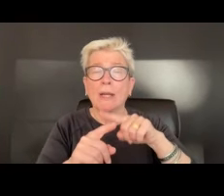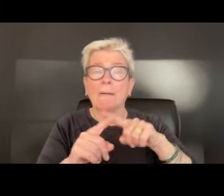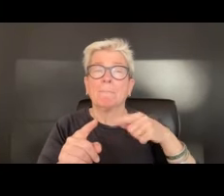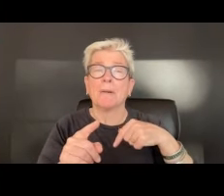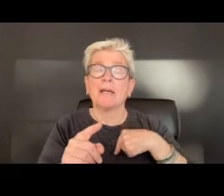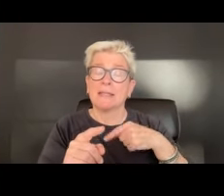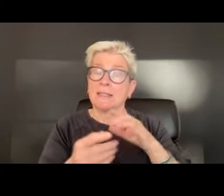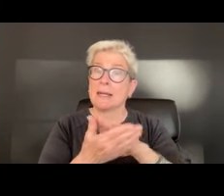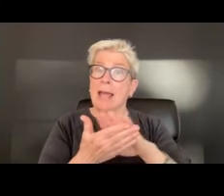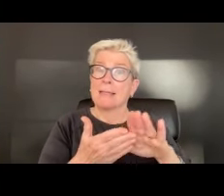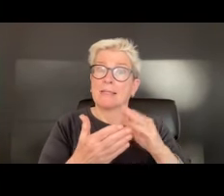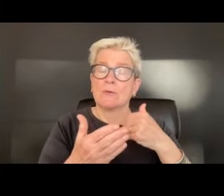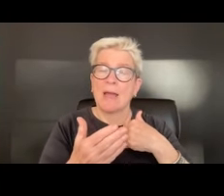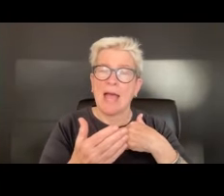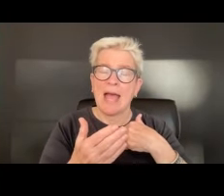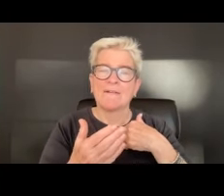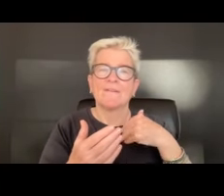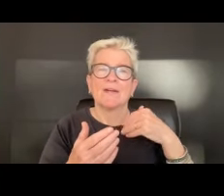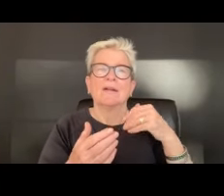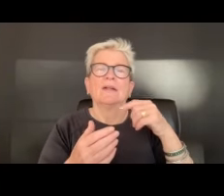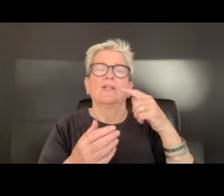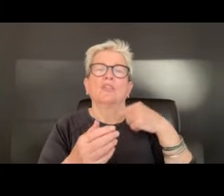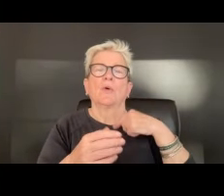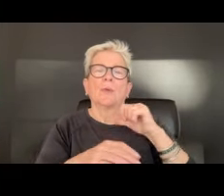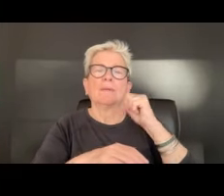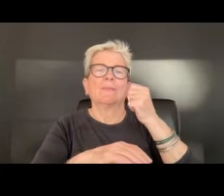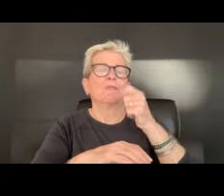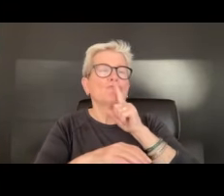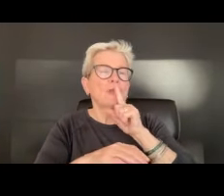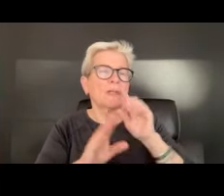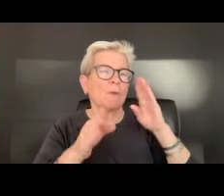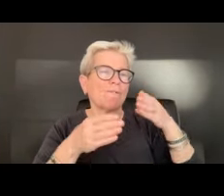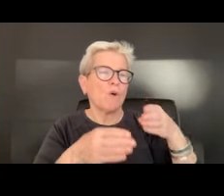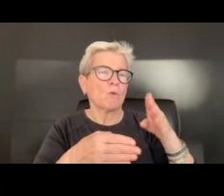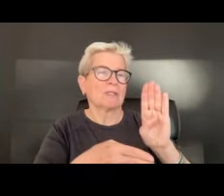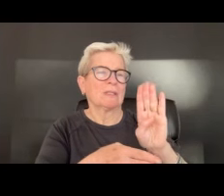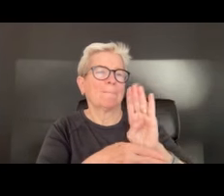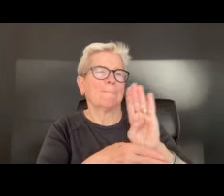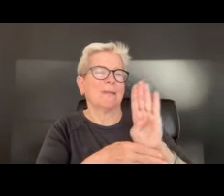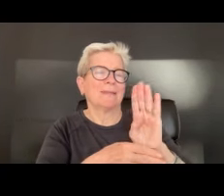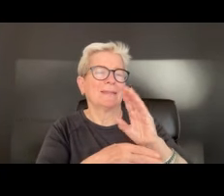around existing business districts and transit access.